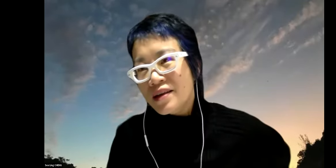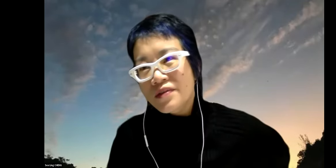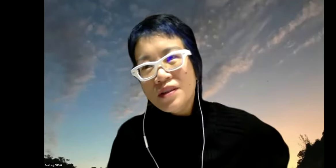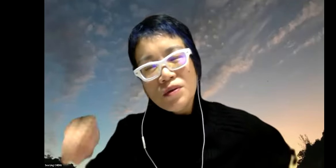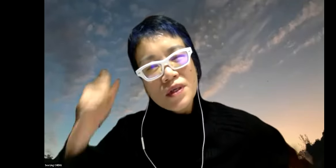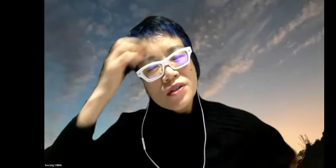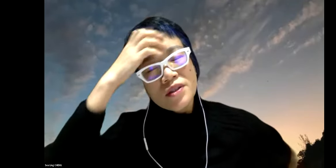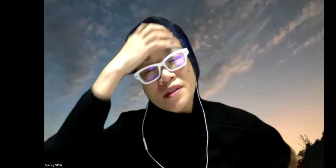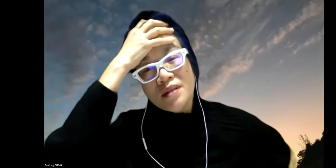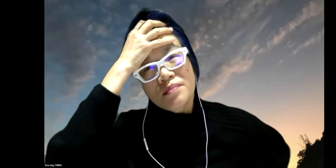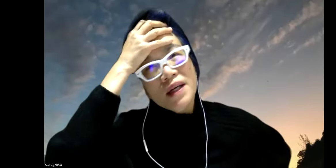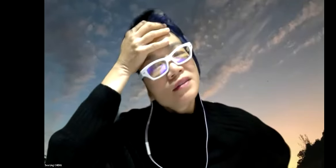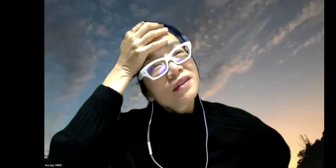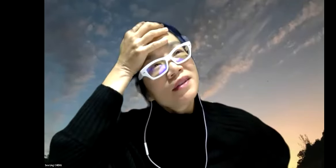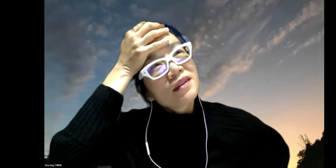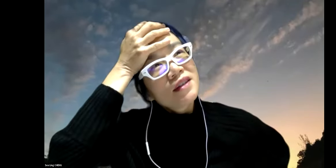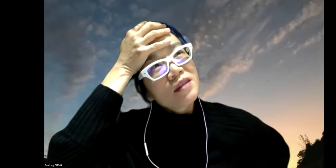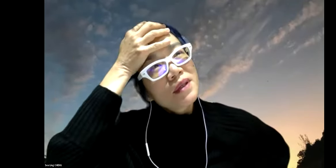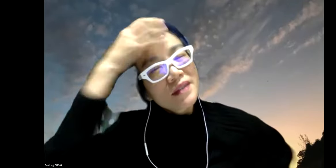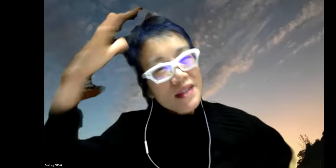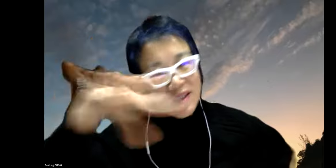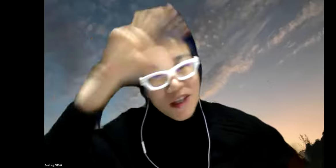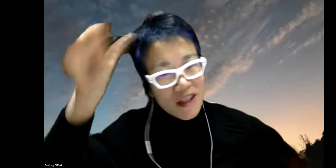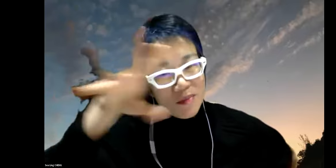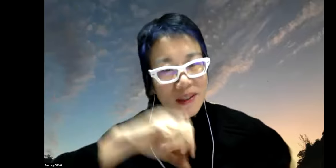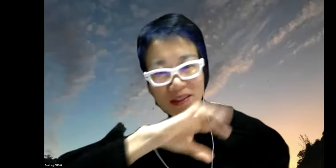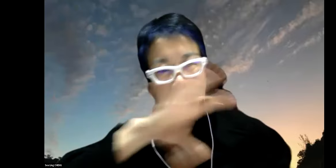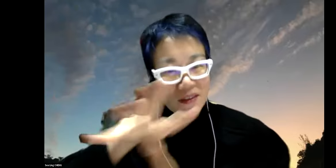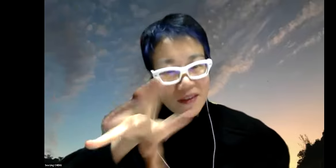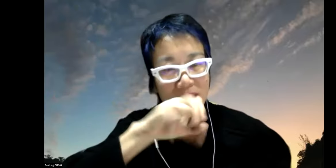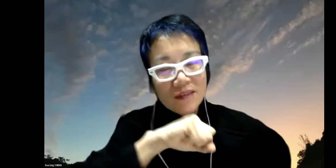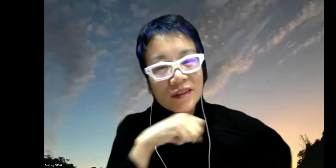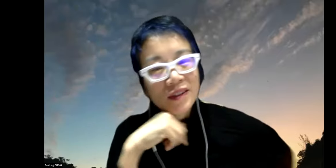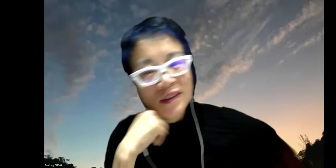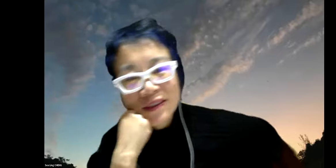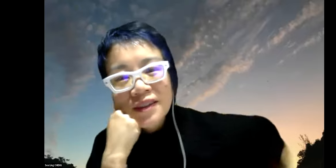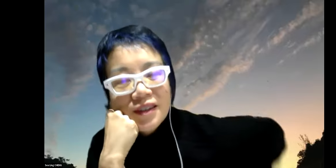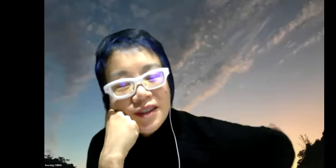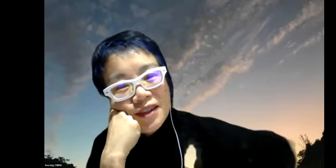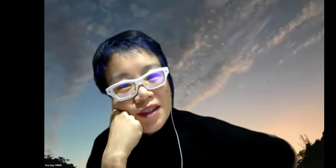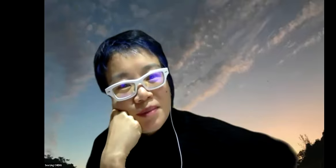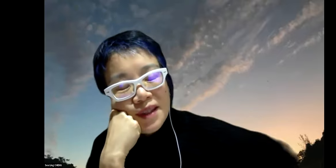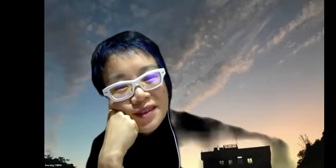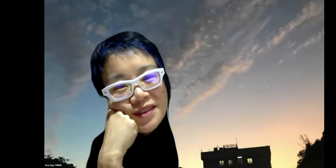I have a question about this exchange, but it's not about the